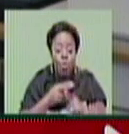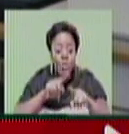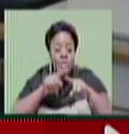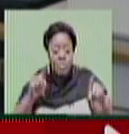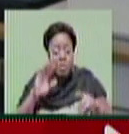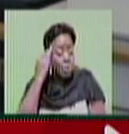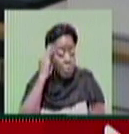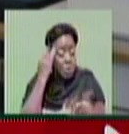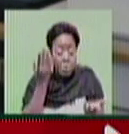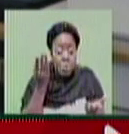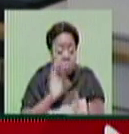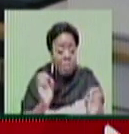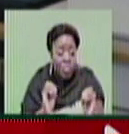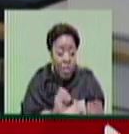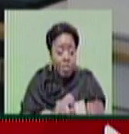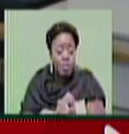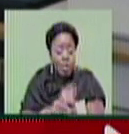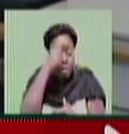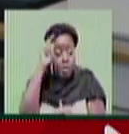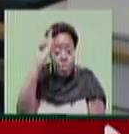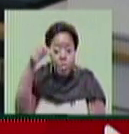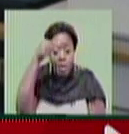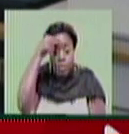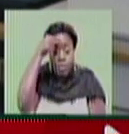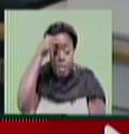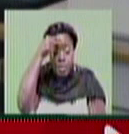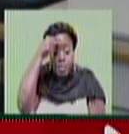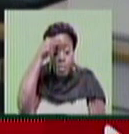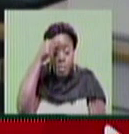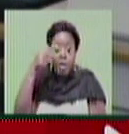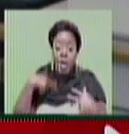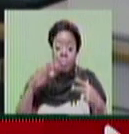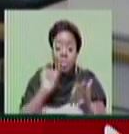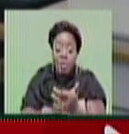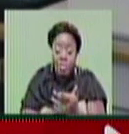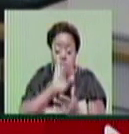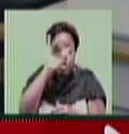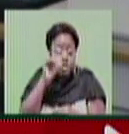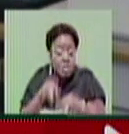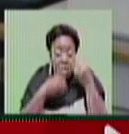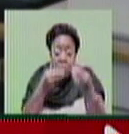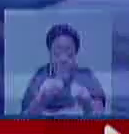know none of that because the government, again, has not done their job to provide us with that information.